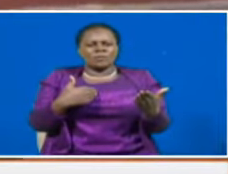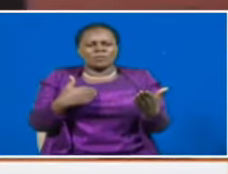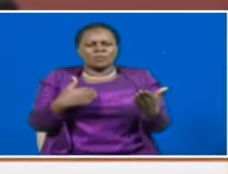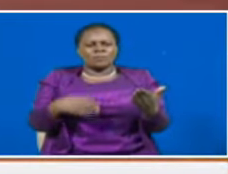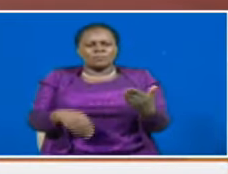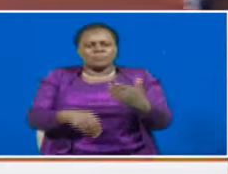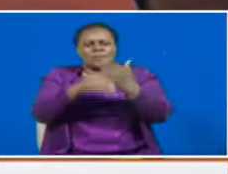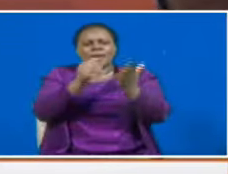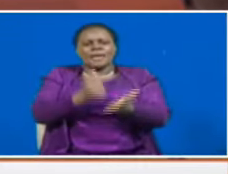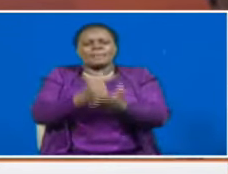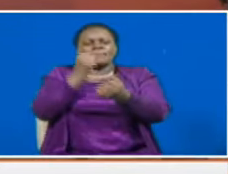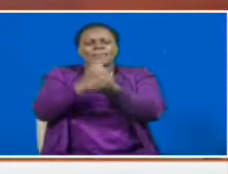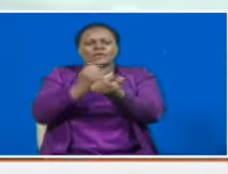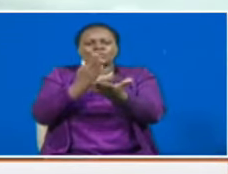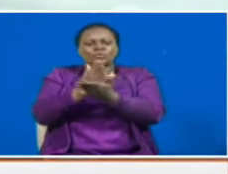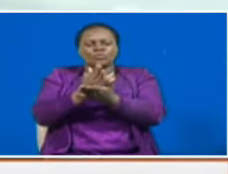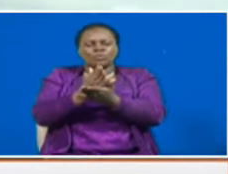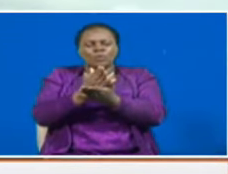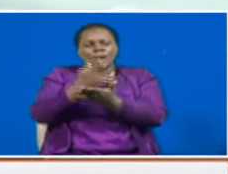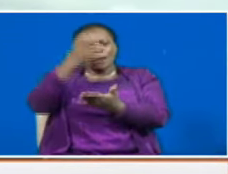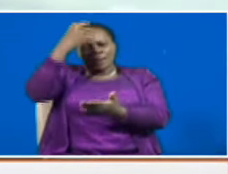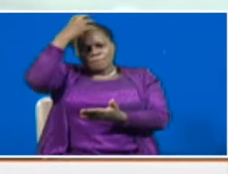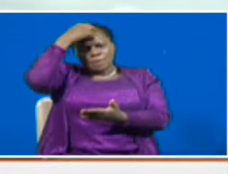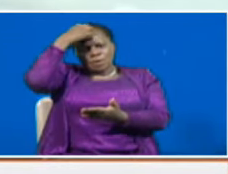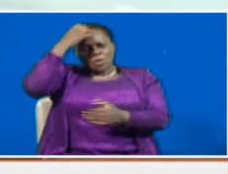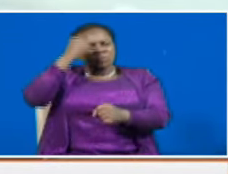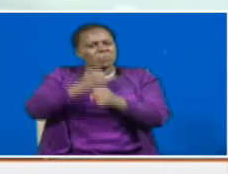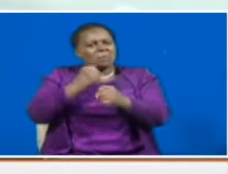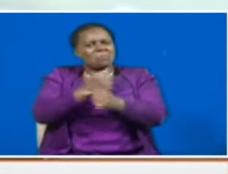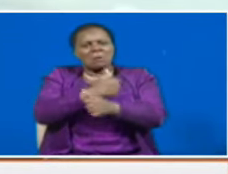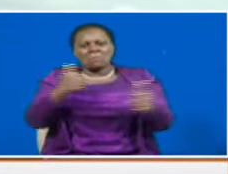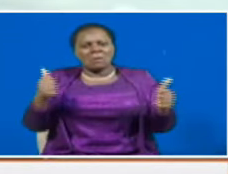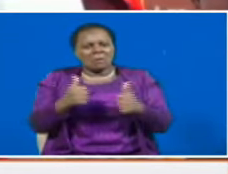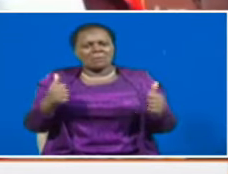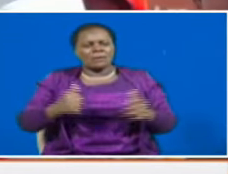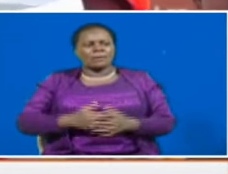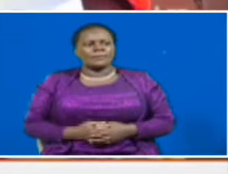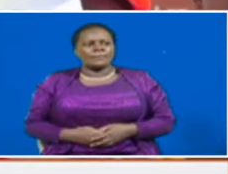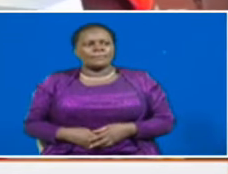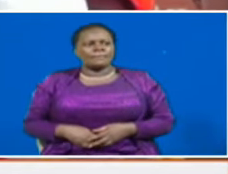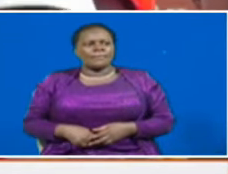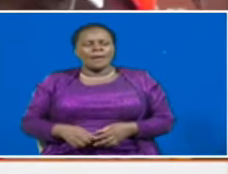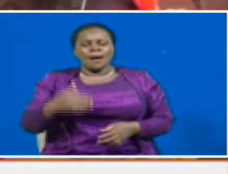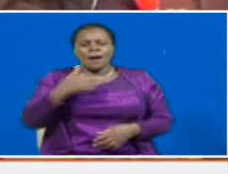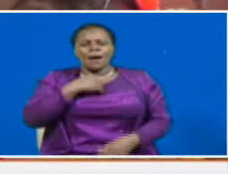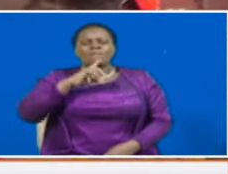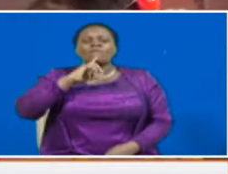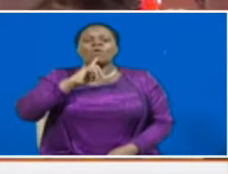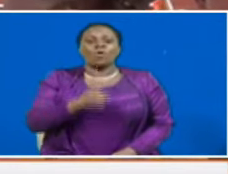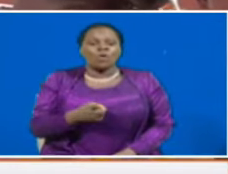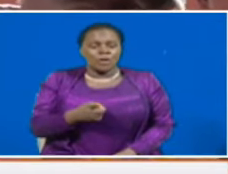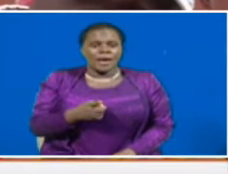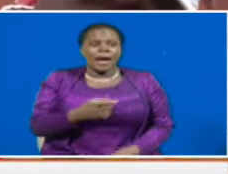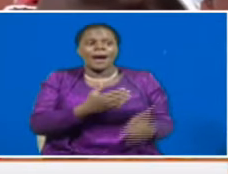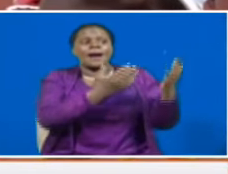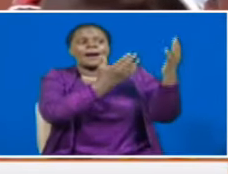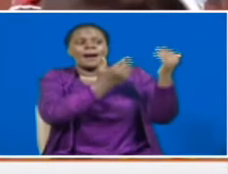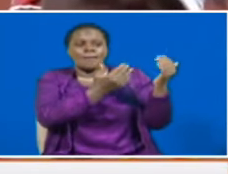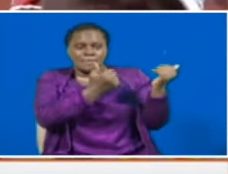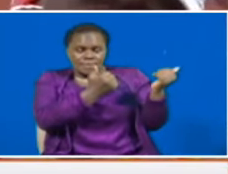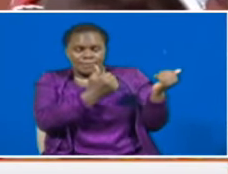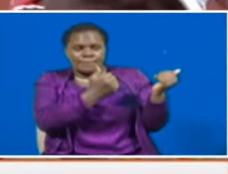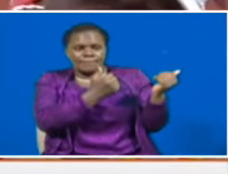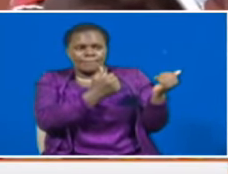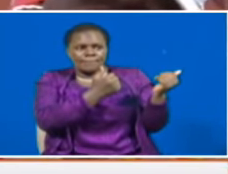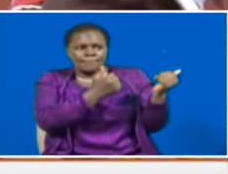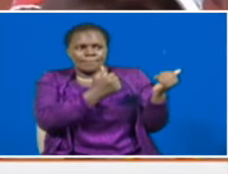aid in ensuring the Lamu port's efficiency in handling transshipment business. There is an order which is on its way also.